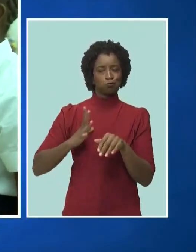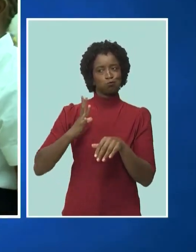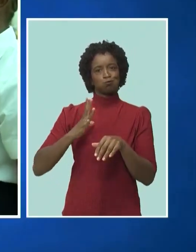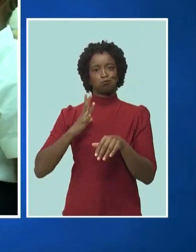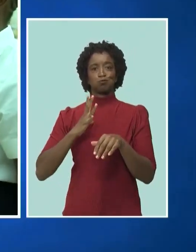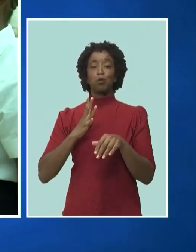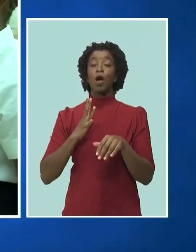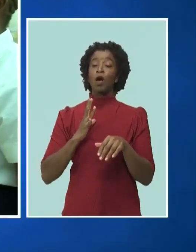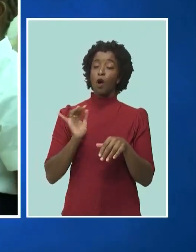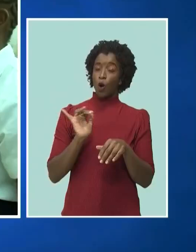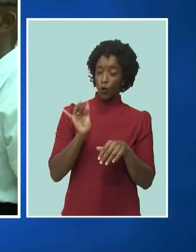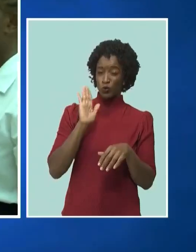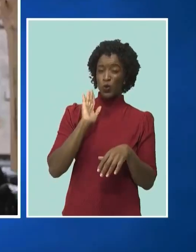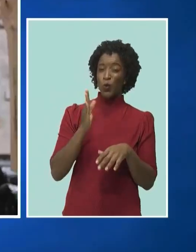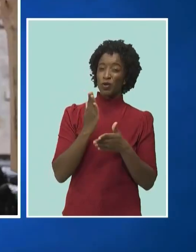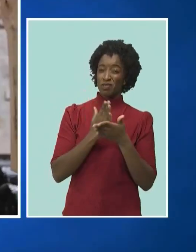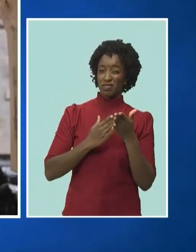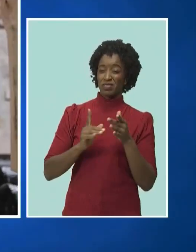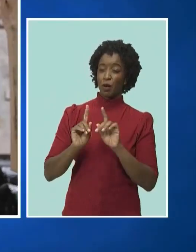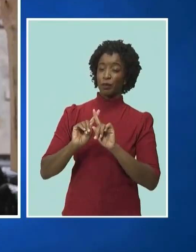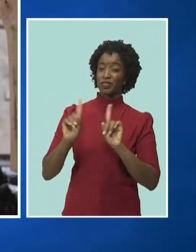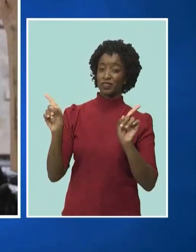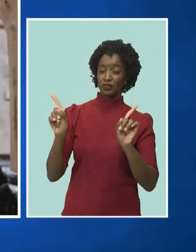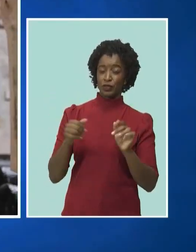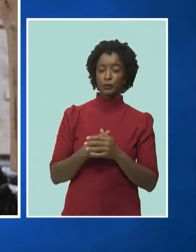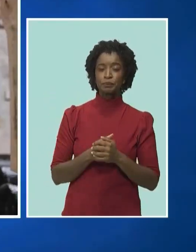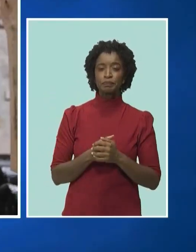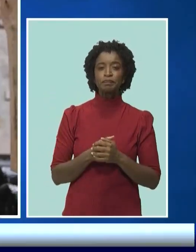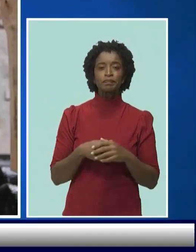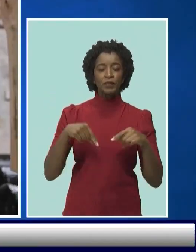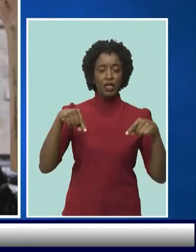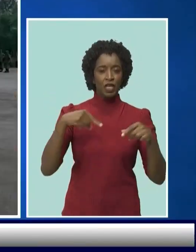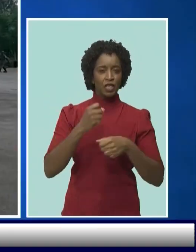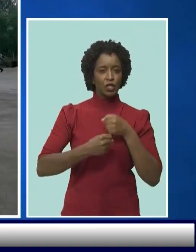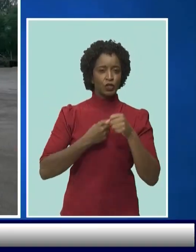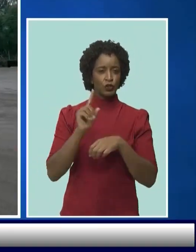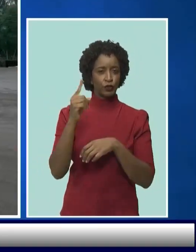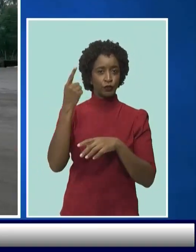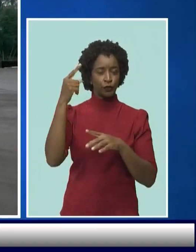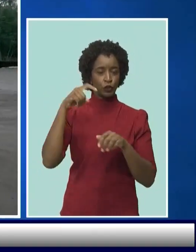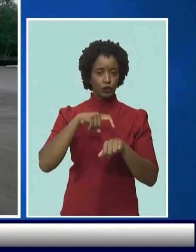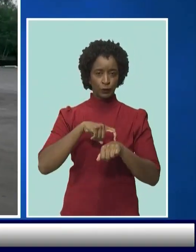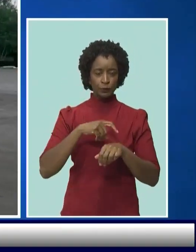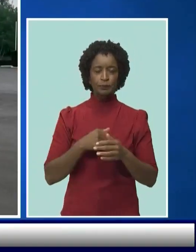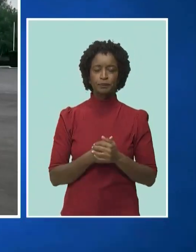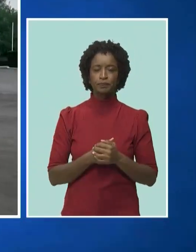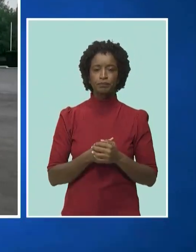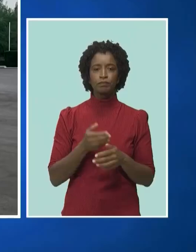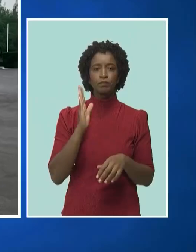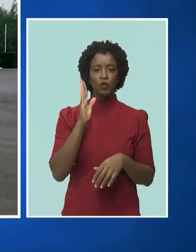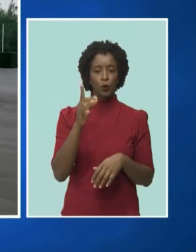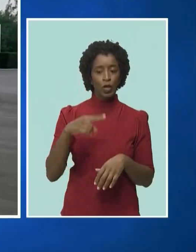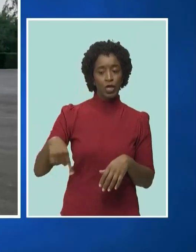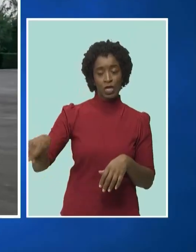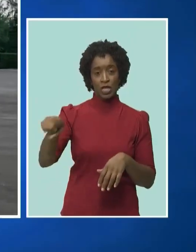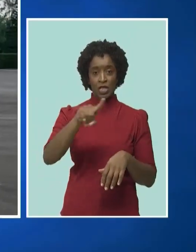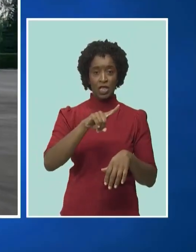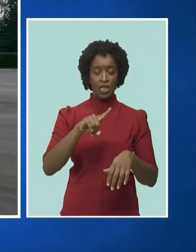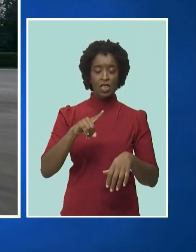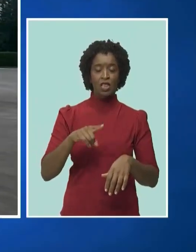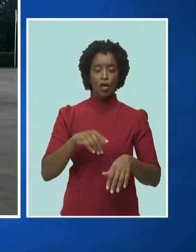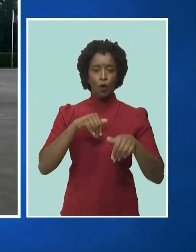some changes. Unique this year to the parade, we're going to essentially march all the troops off the parade ground to